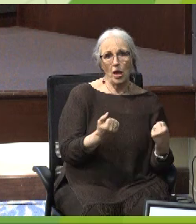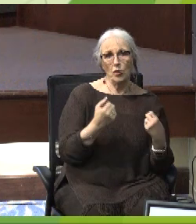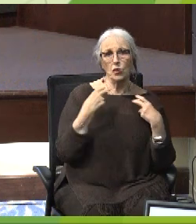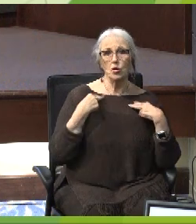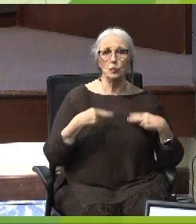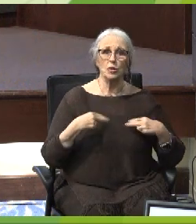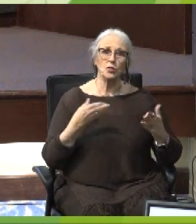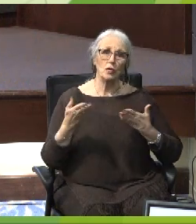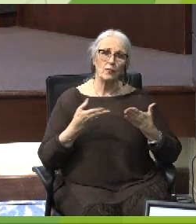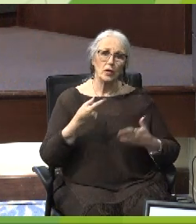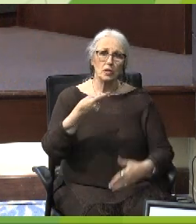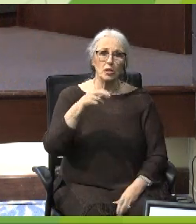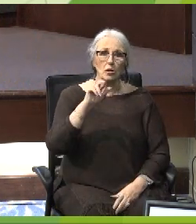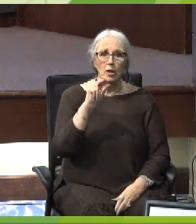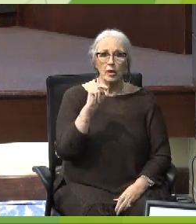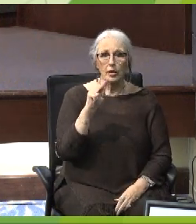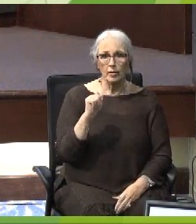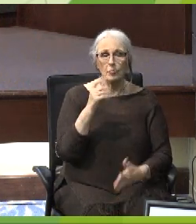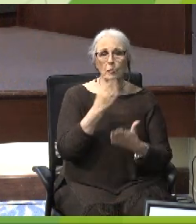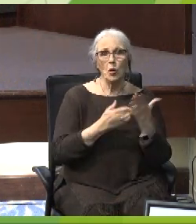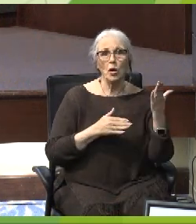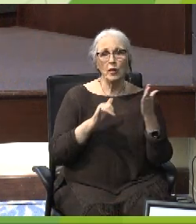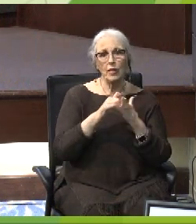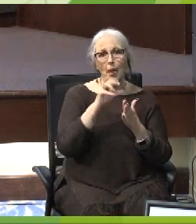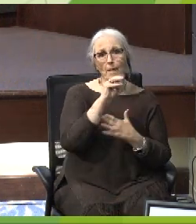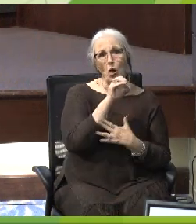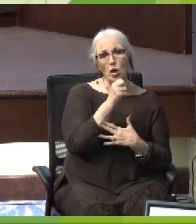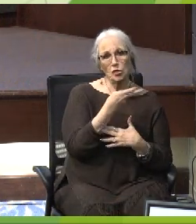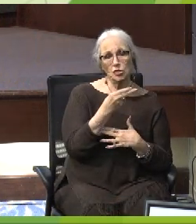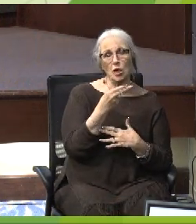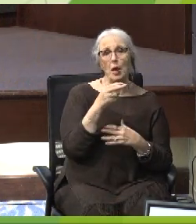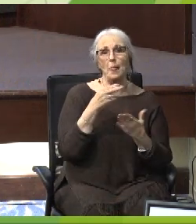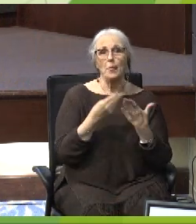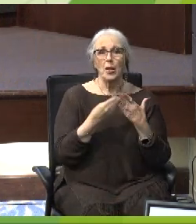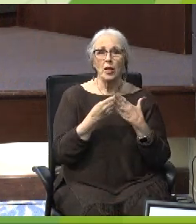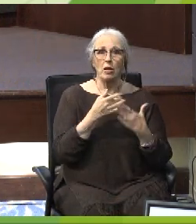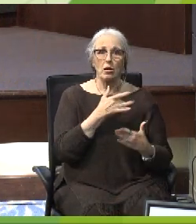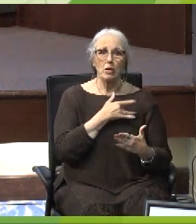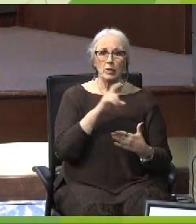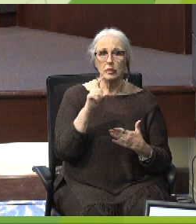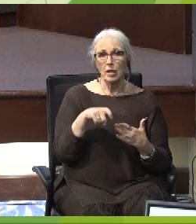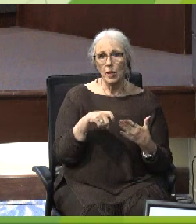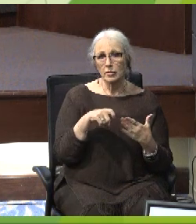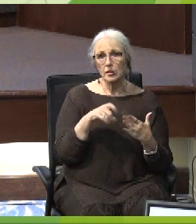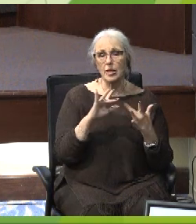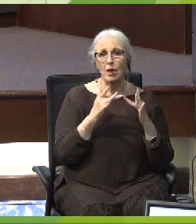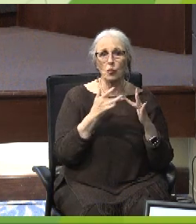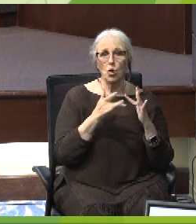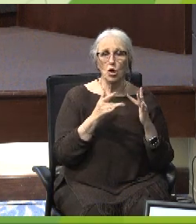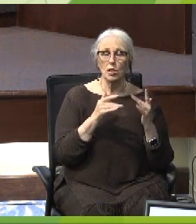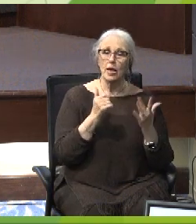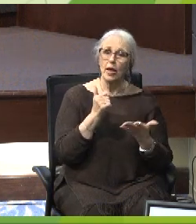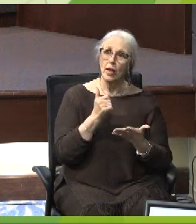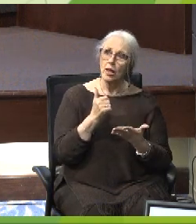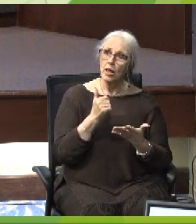It's part of the large pot of money that the Heart of Texas Behavioral Health Network gets from